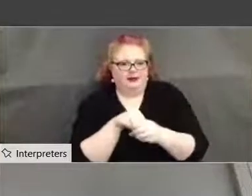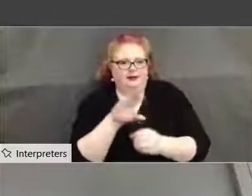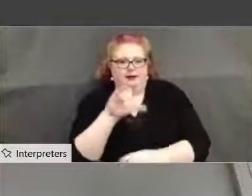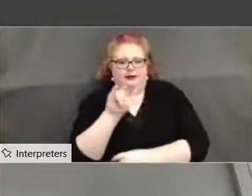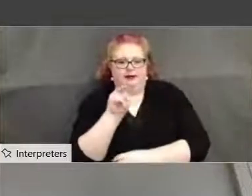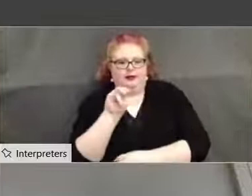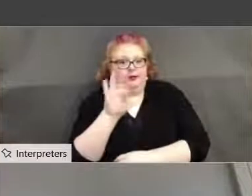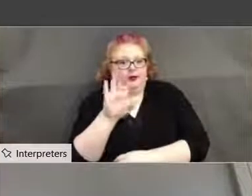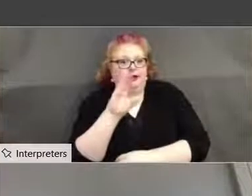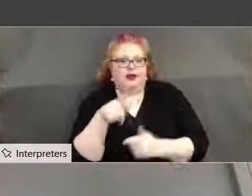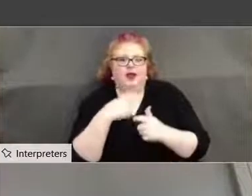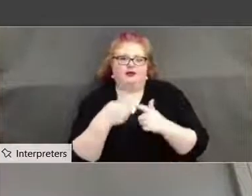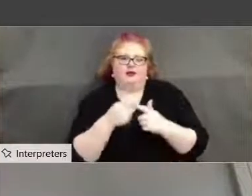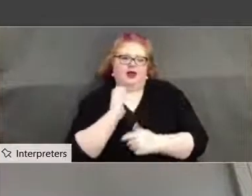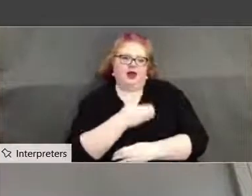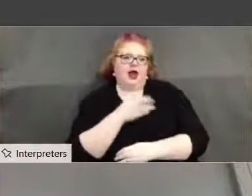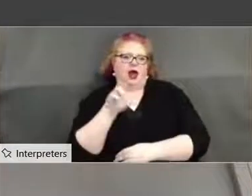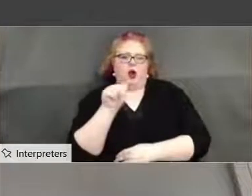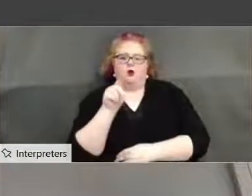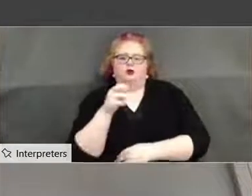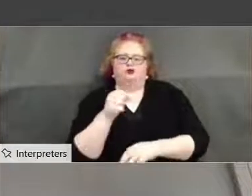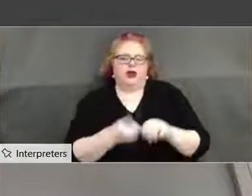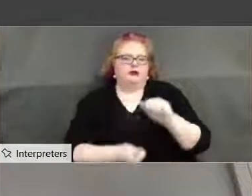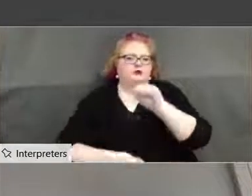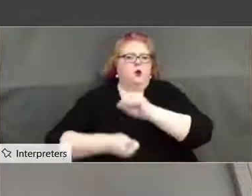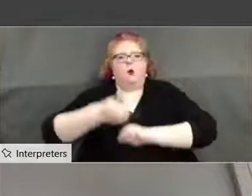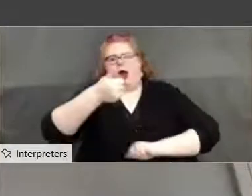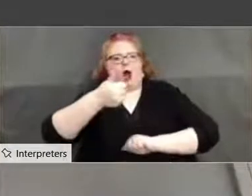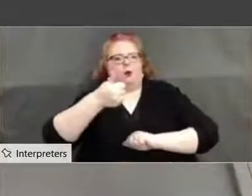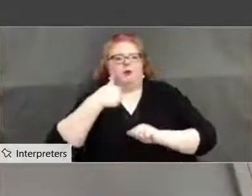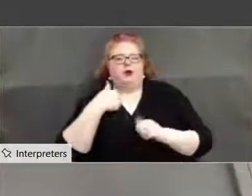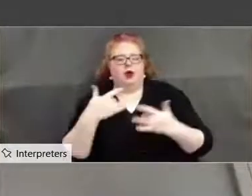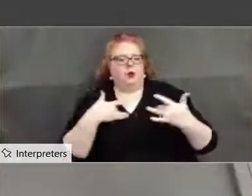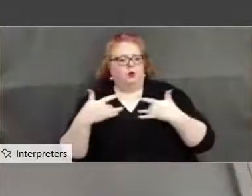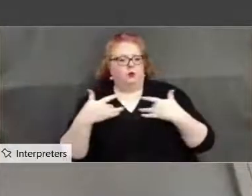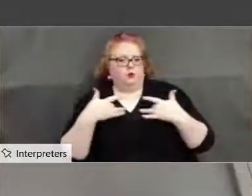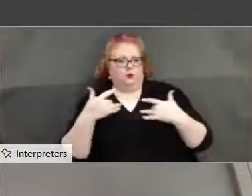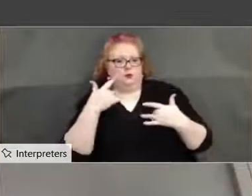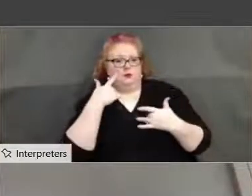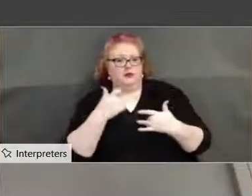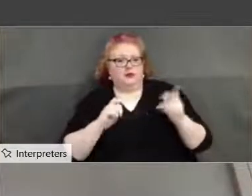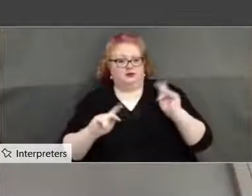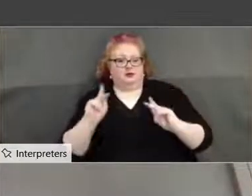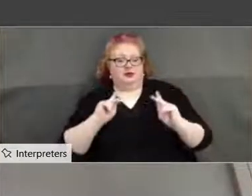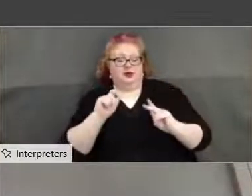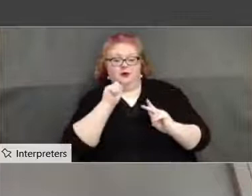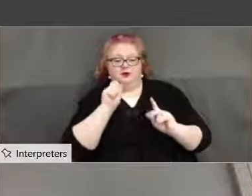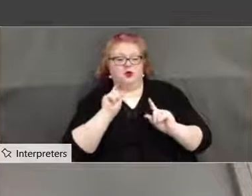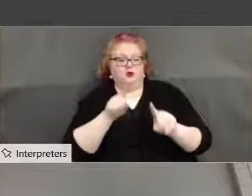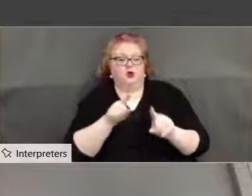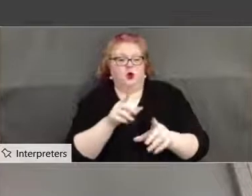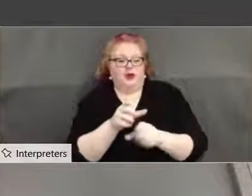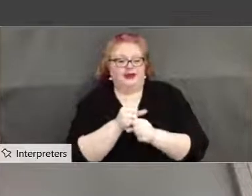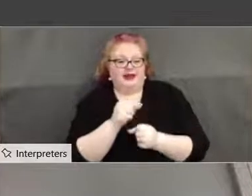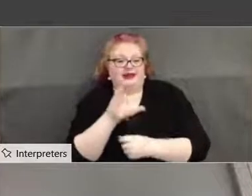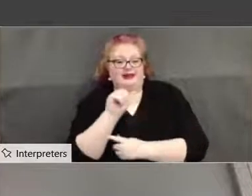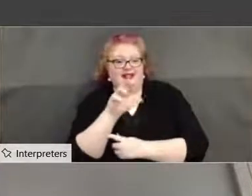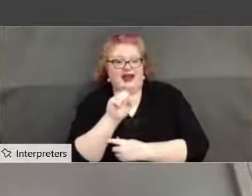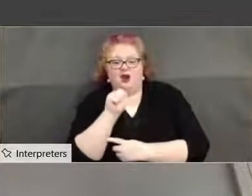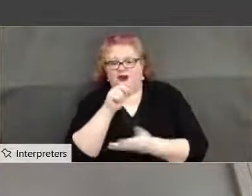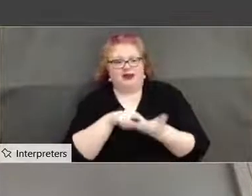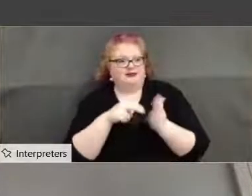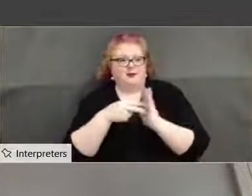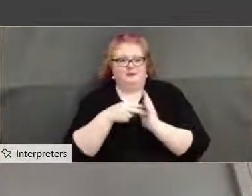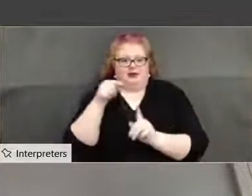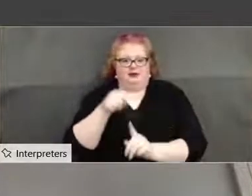up. I think that's my biggest concern, is that just because people don't go get care doesn't mean they're not sick.